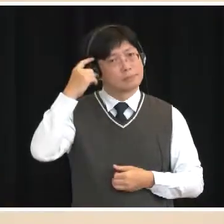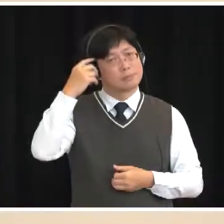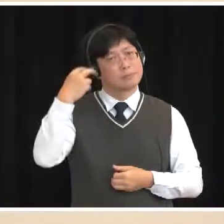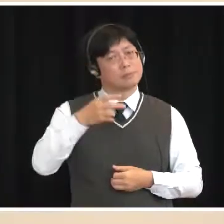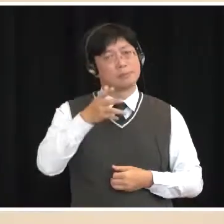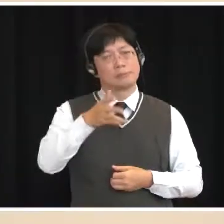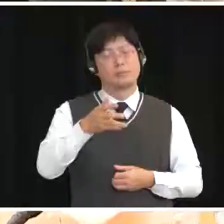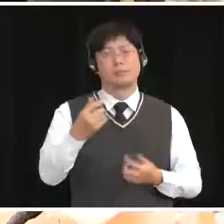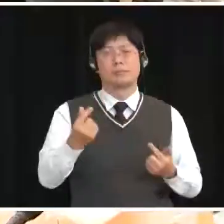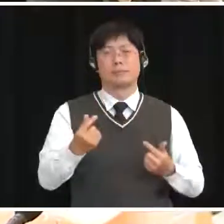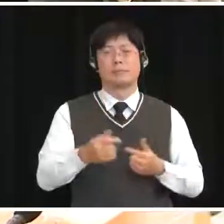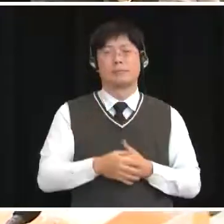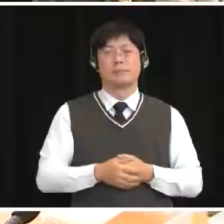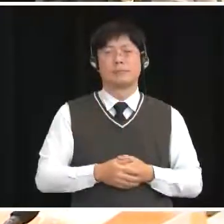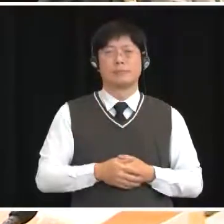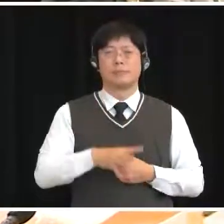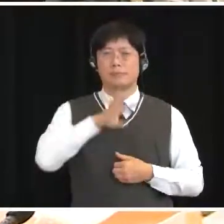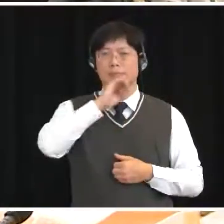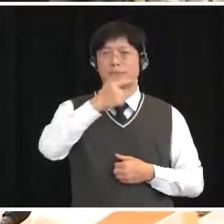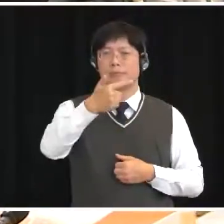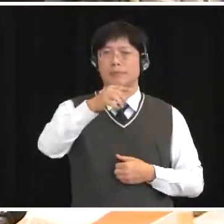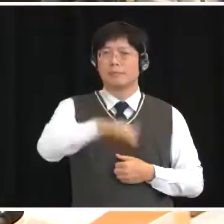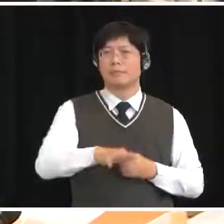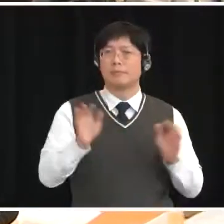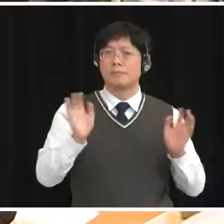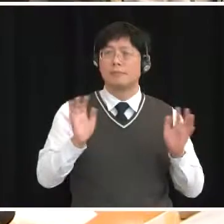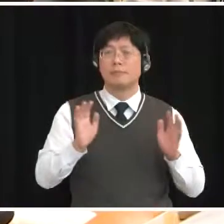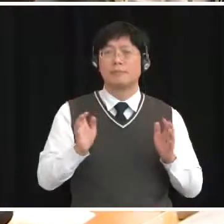you. John?